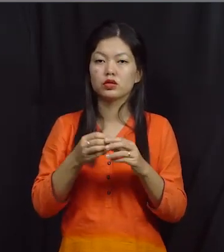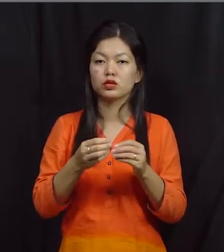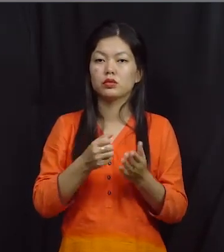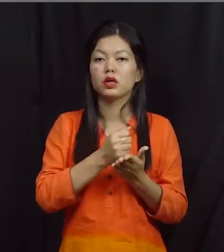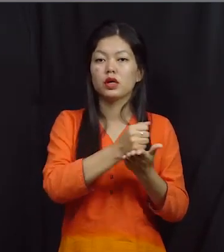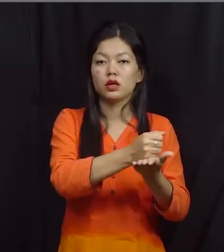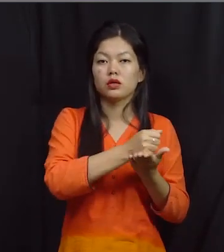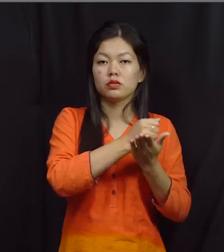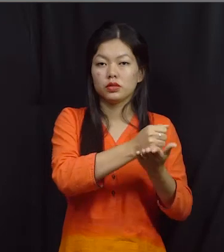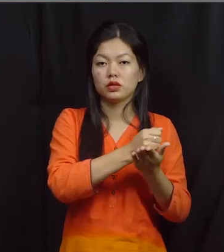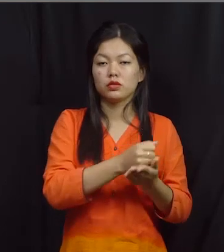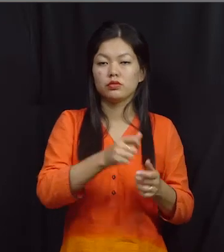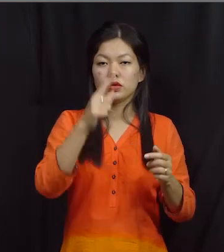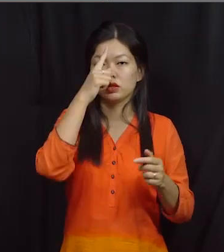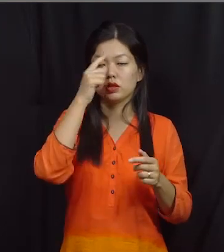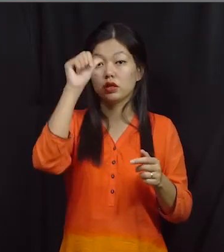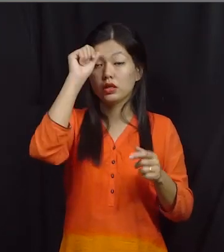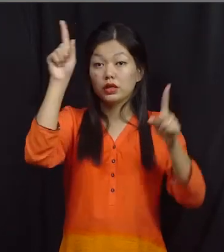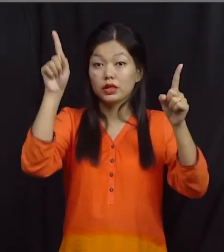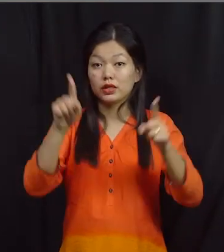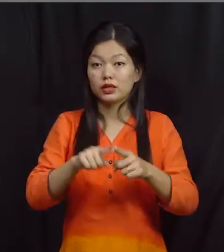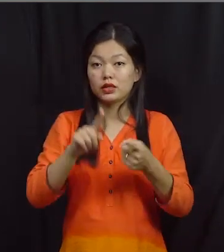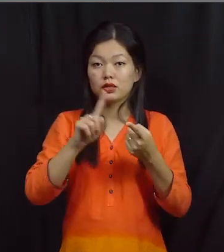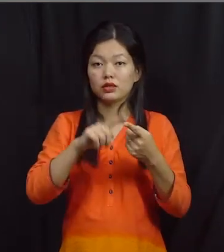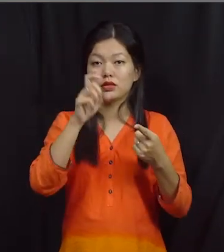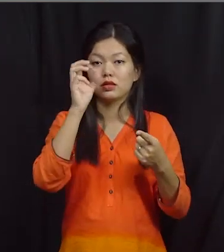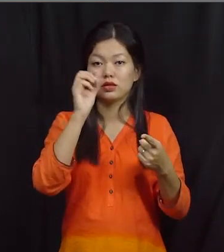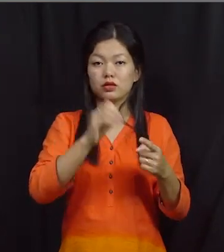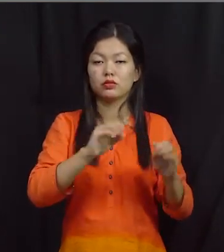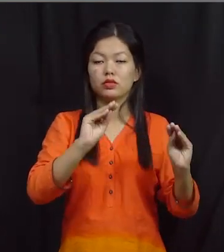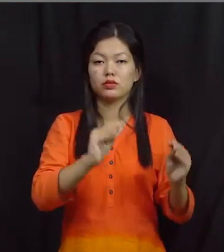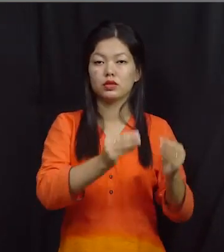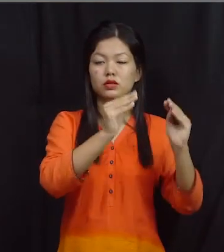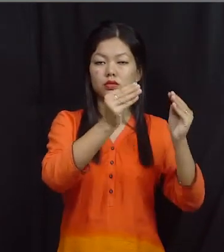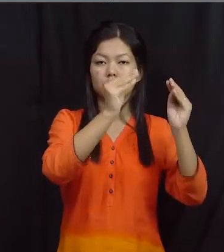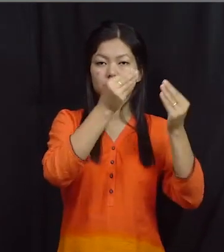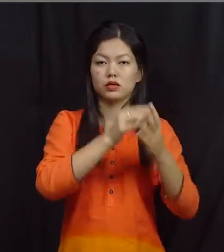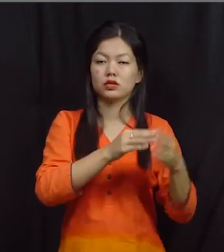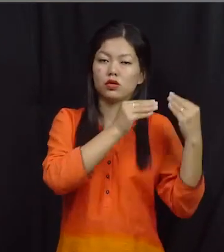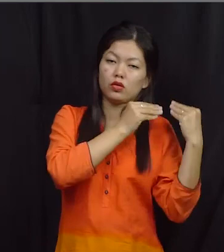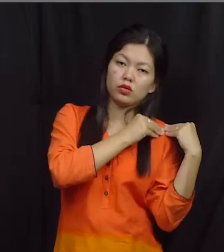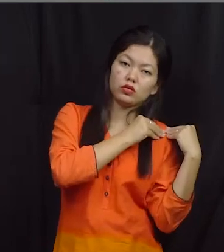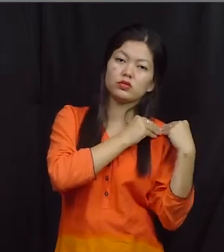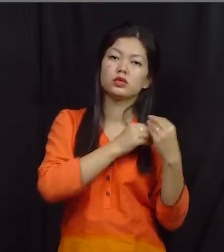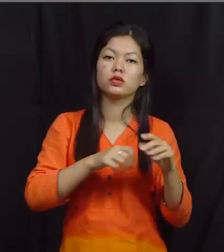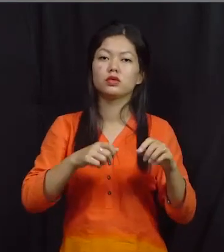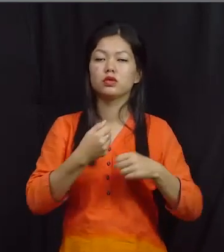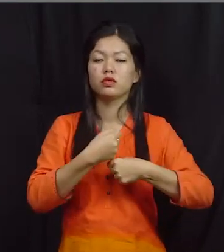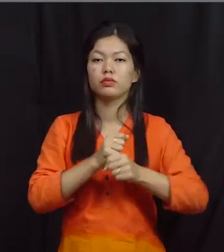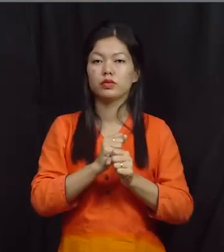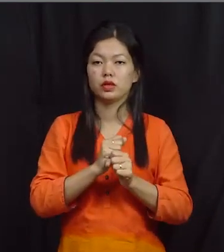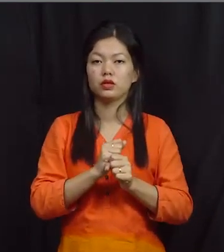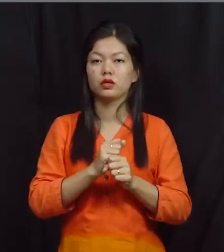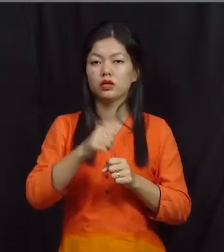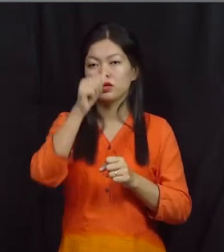That means we are responsible citizens, isn't it? So that is it. And then this concept of